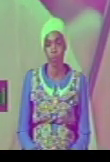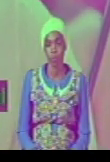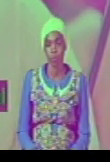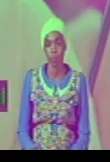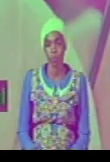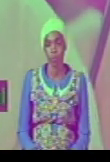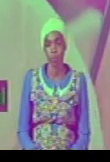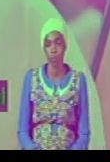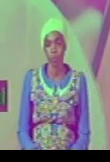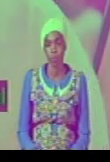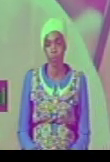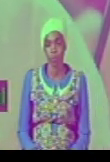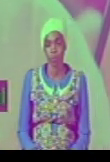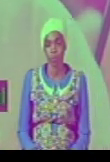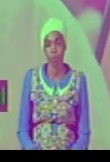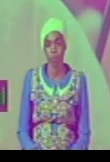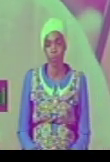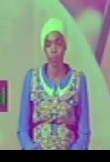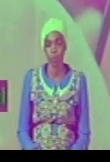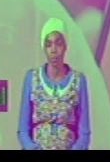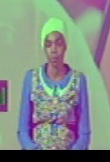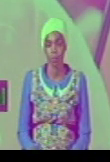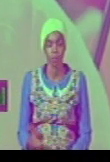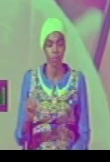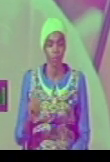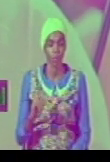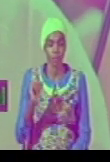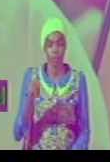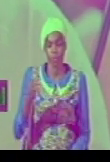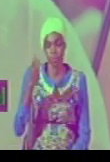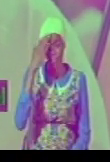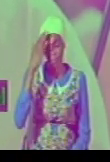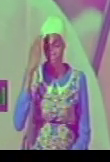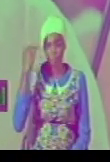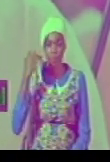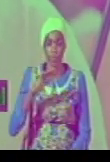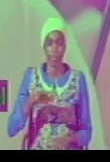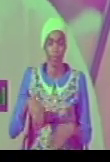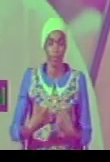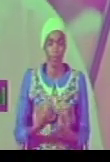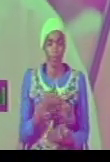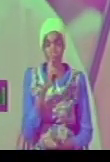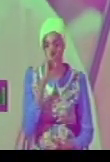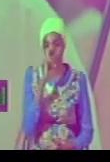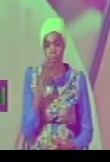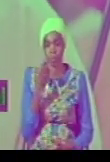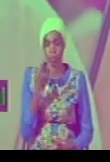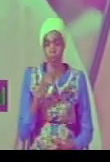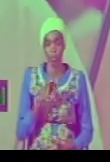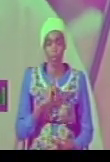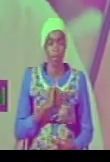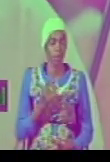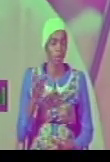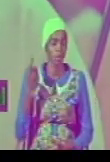No one knew how alone I was